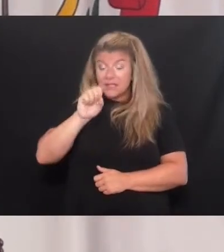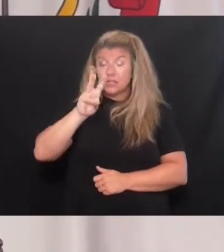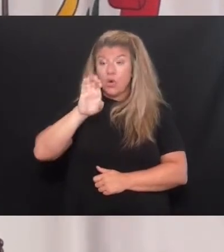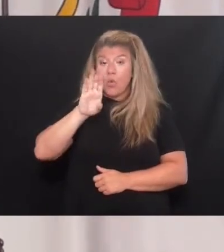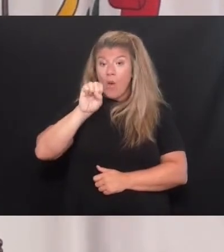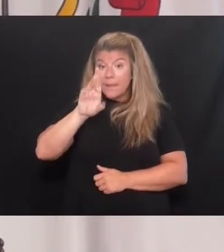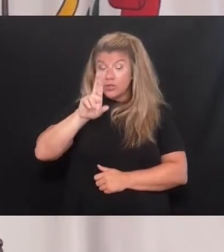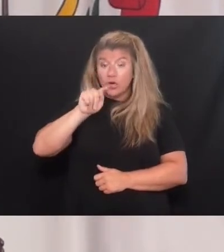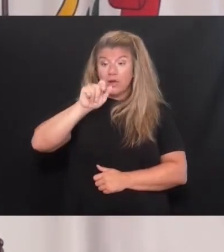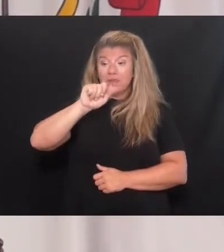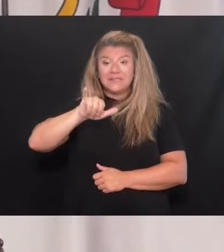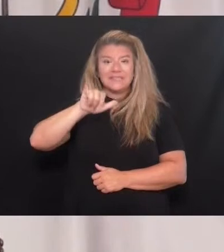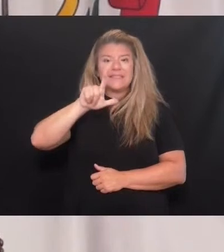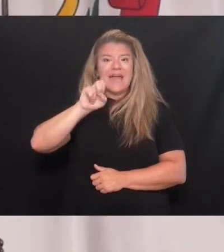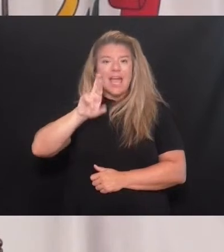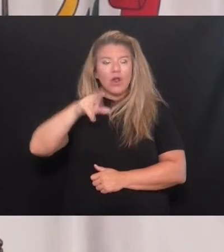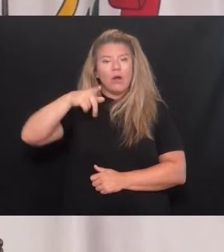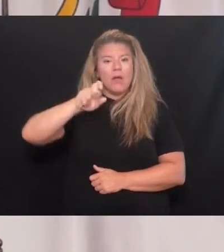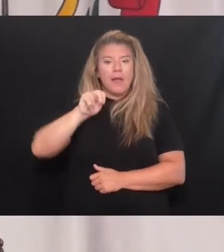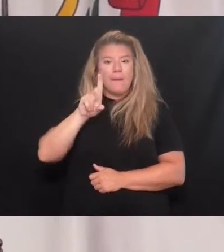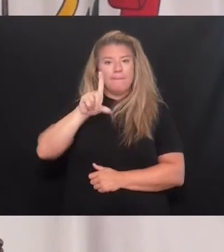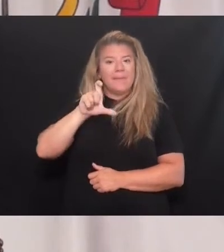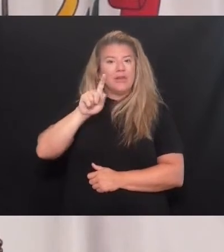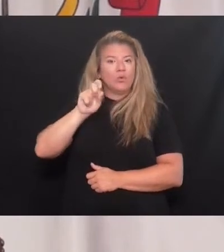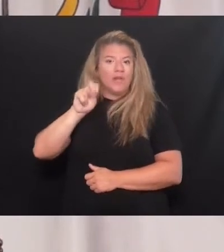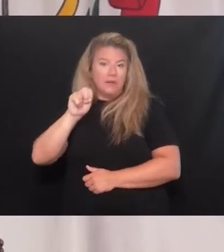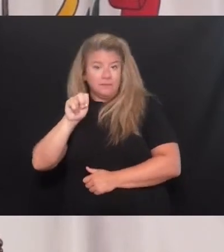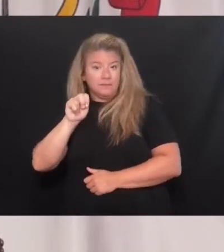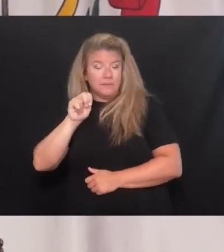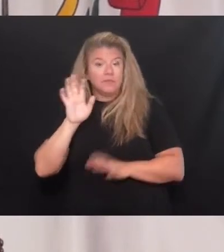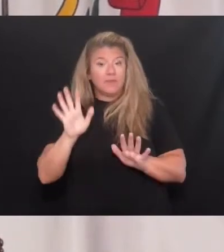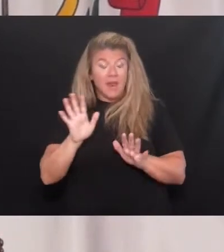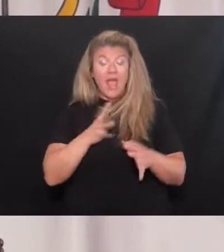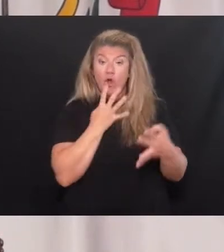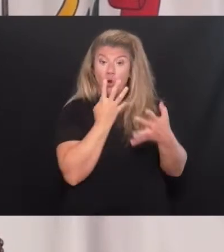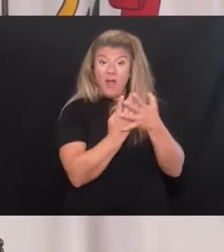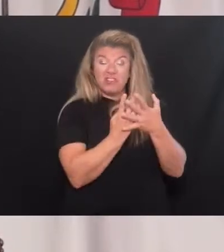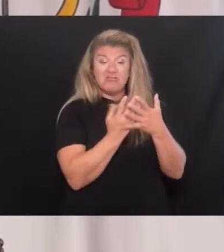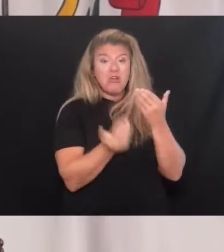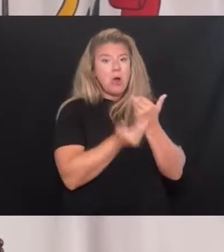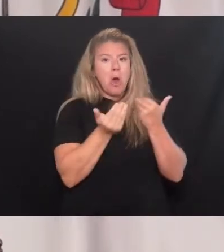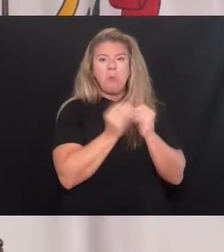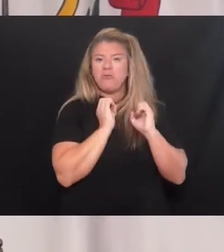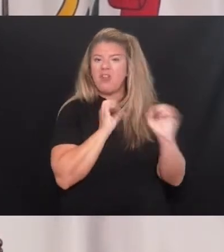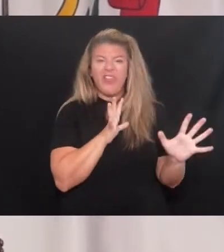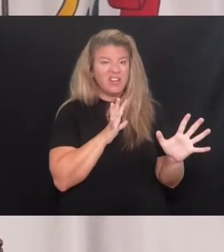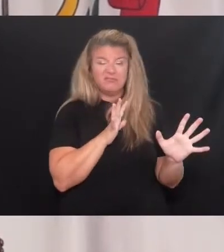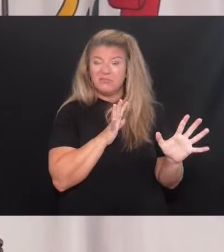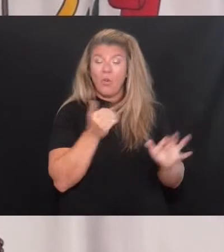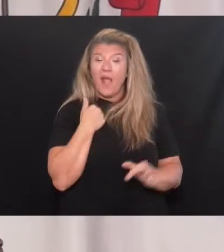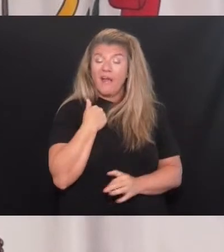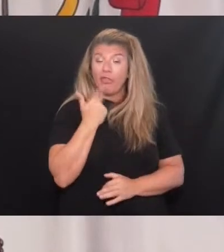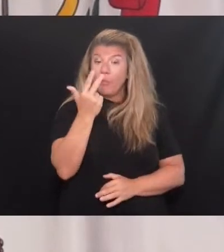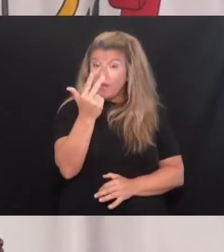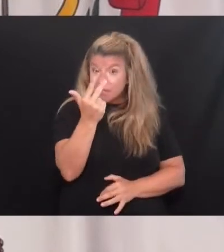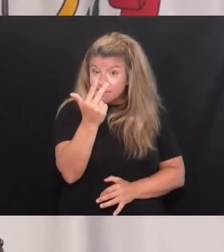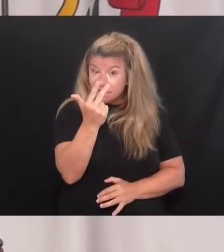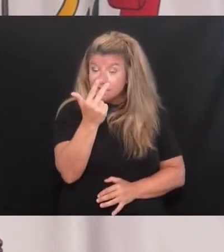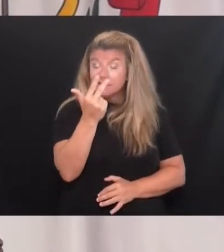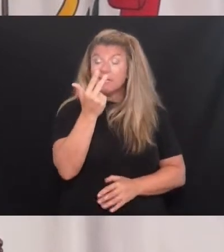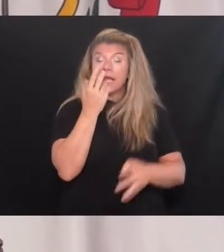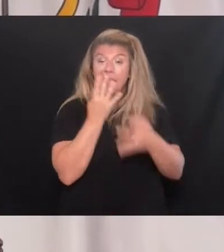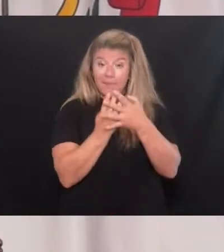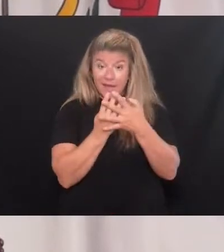and Pendleton counties. We're down to almost nothing in our correctional facilities. We have 3